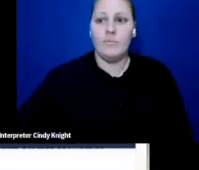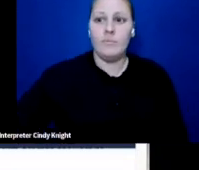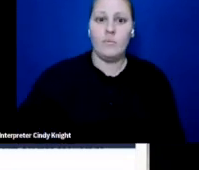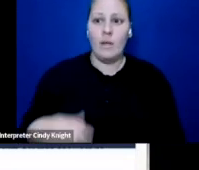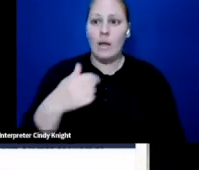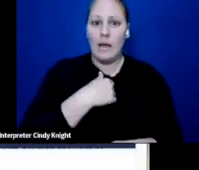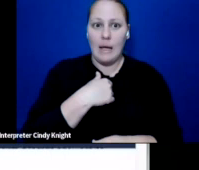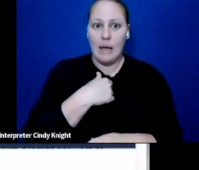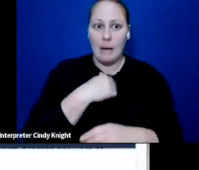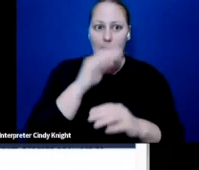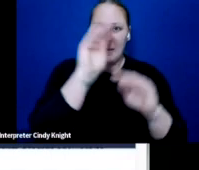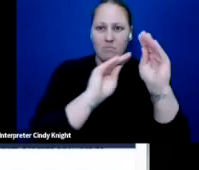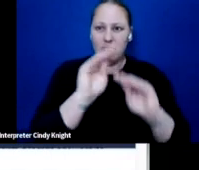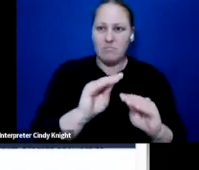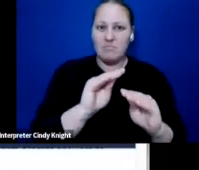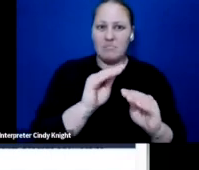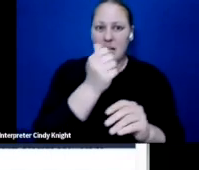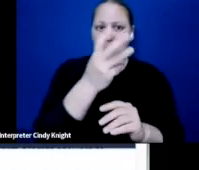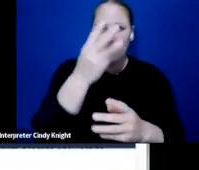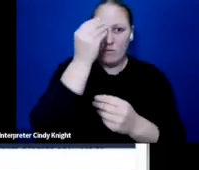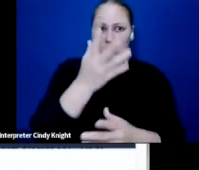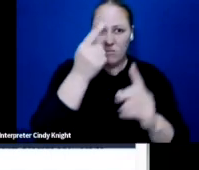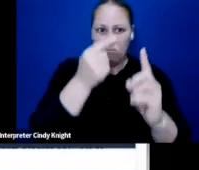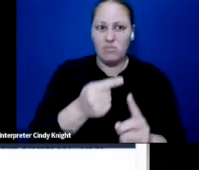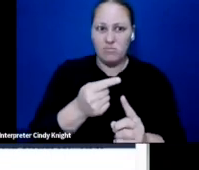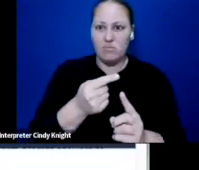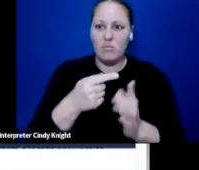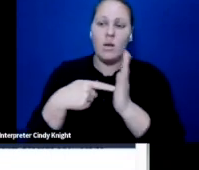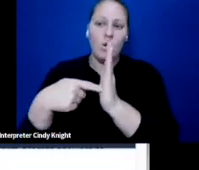for the sake of demoing some other features.